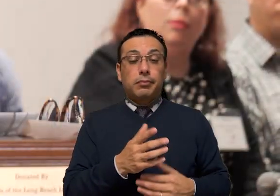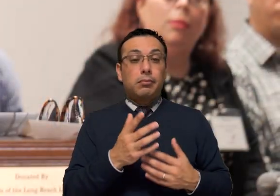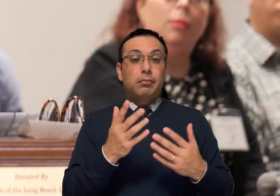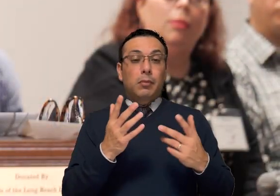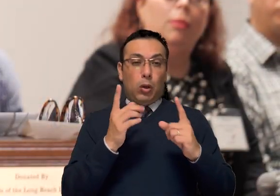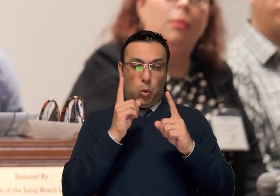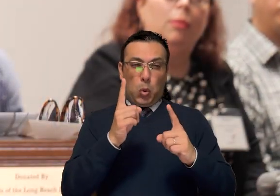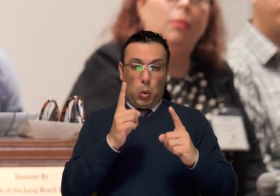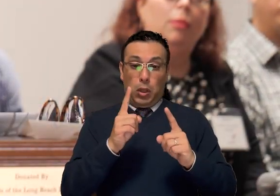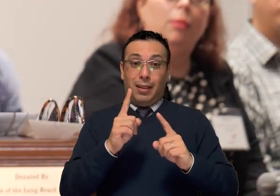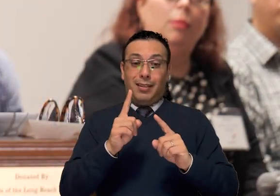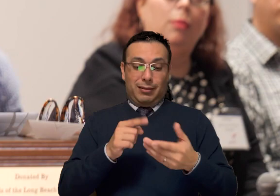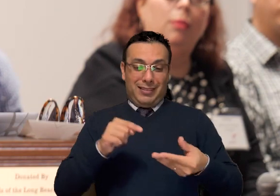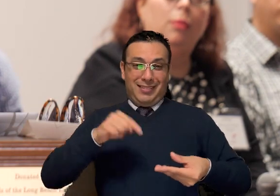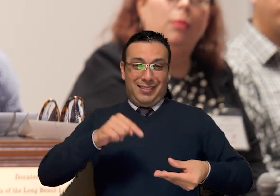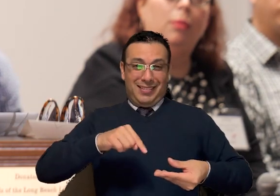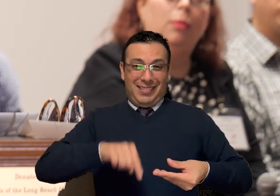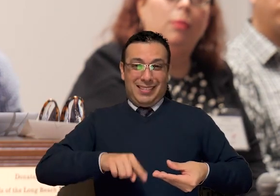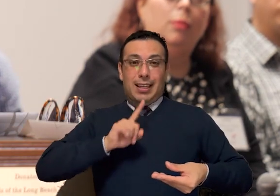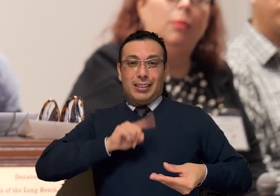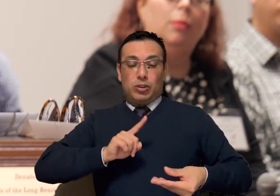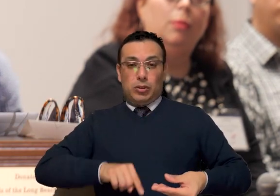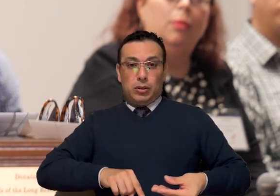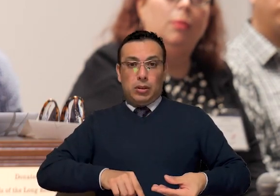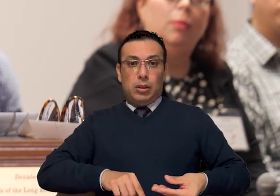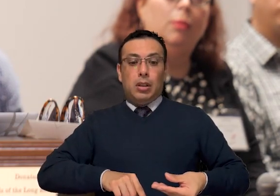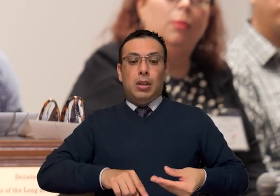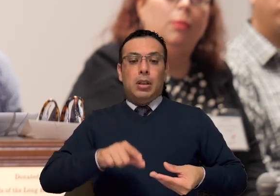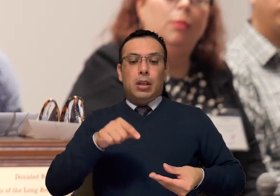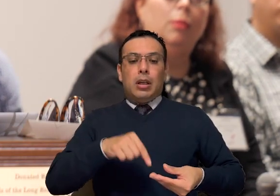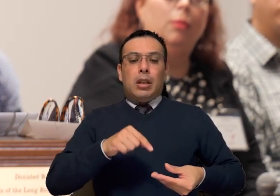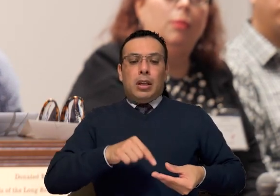questions get answered, how will shipping be protected